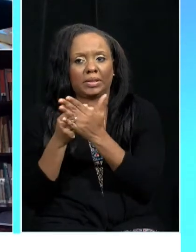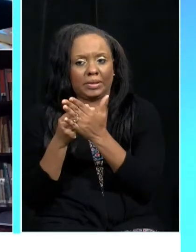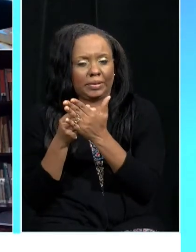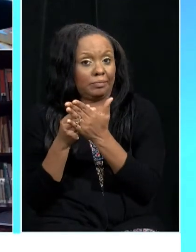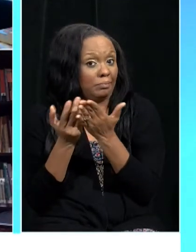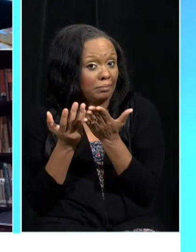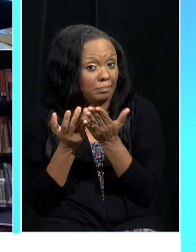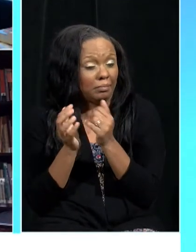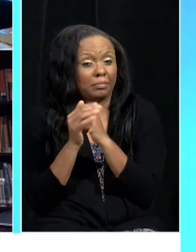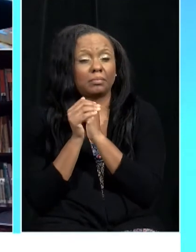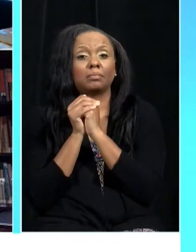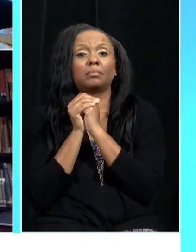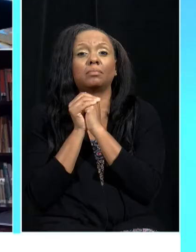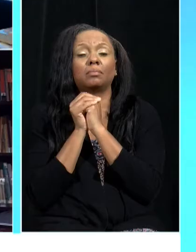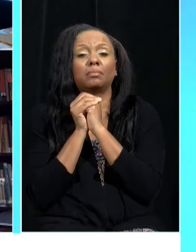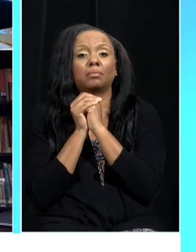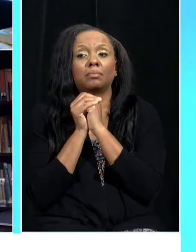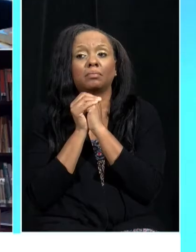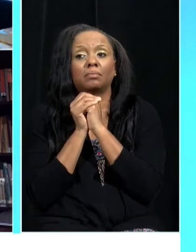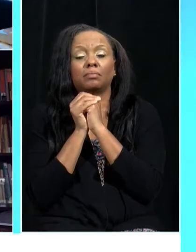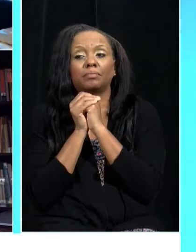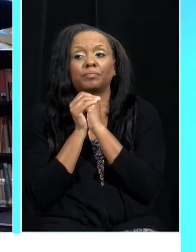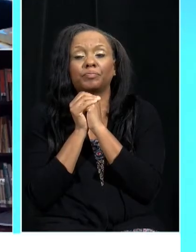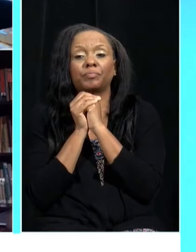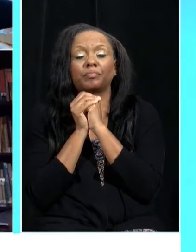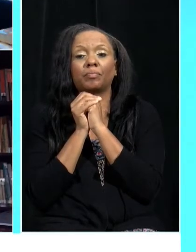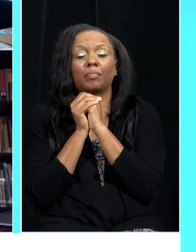So, so any country with a